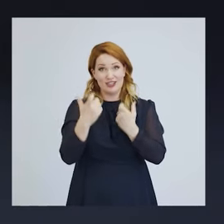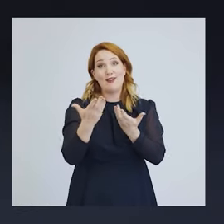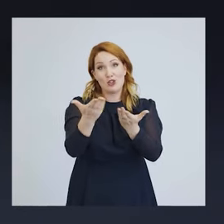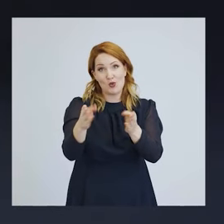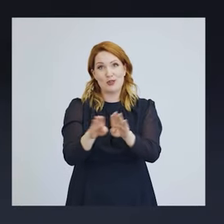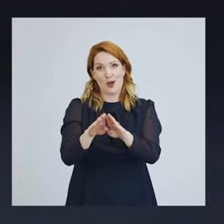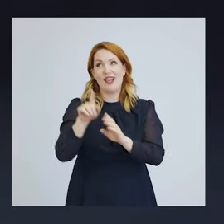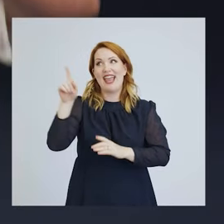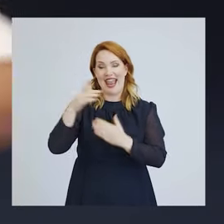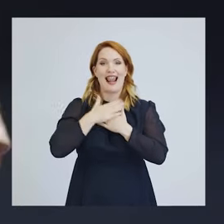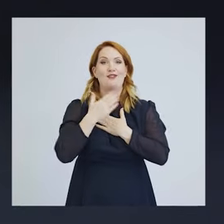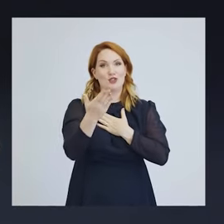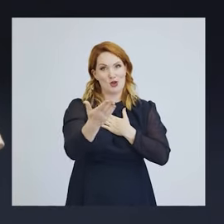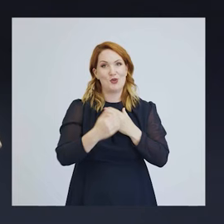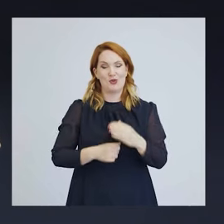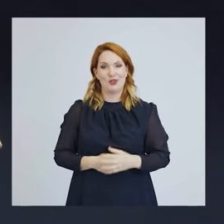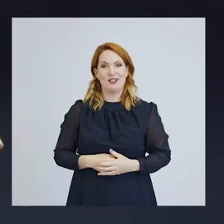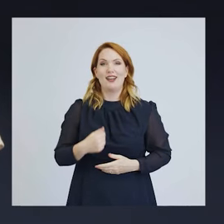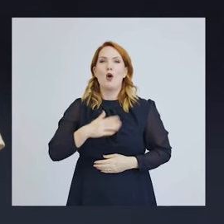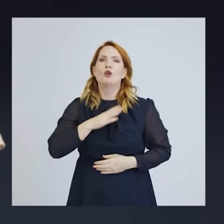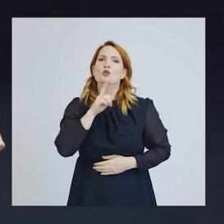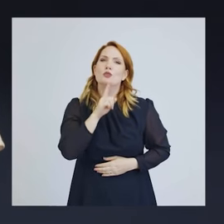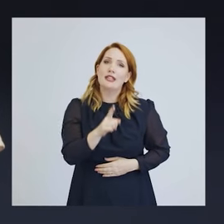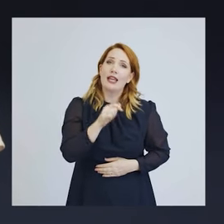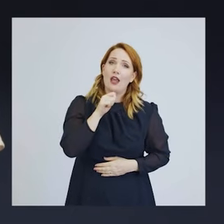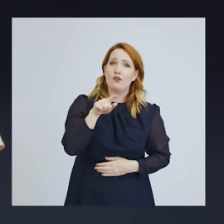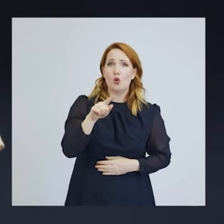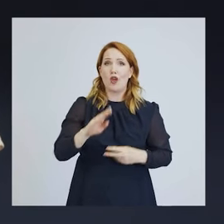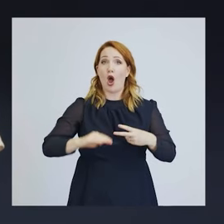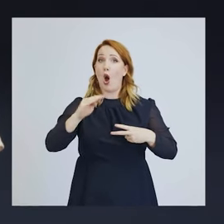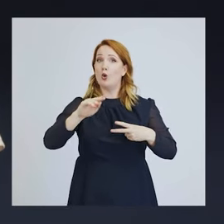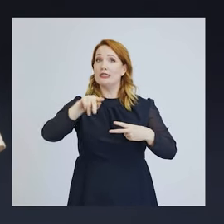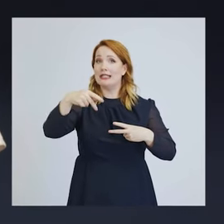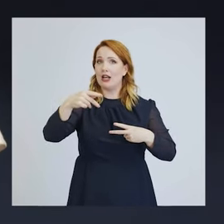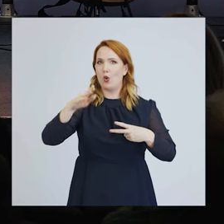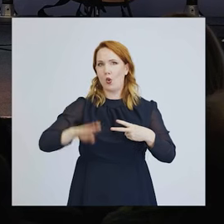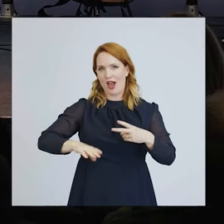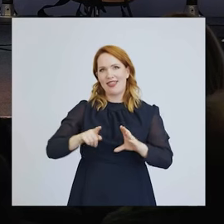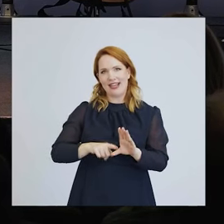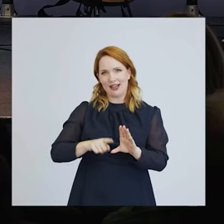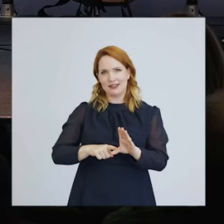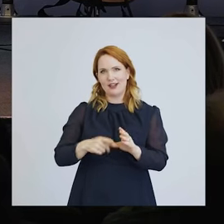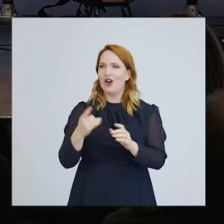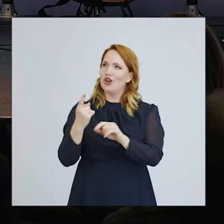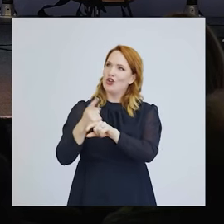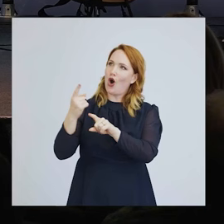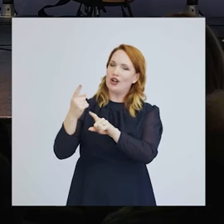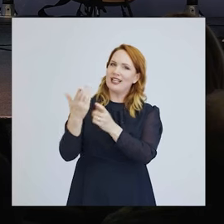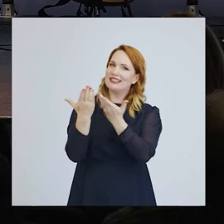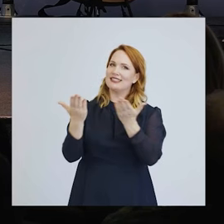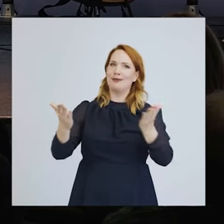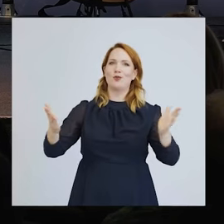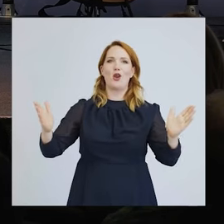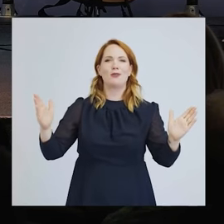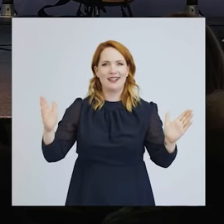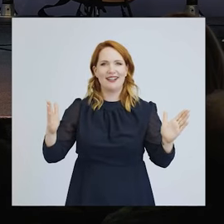my heavenly dad has got my back. And He's got your back too. He loves you." And I want to say, whether you are the oldest